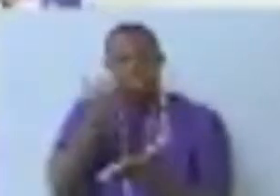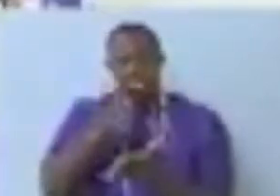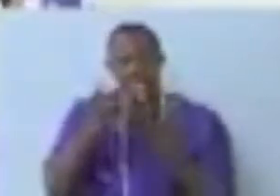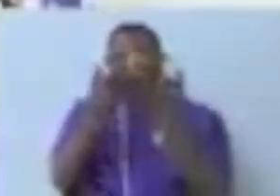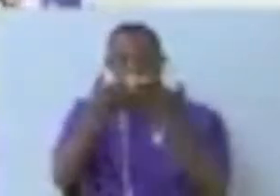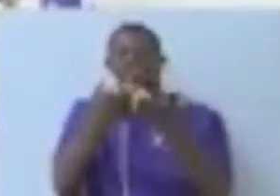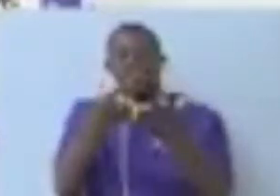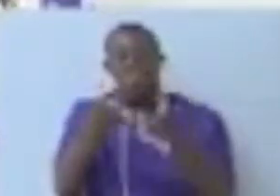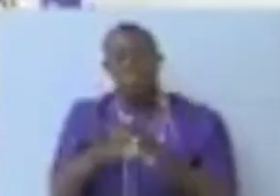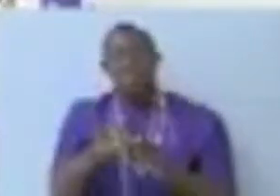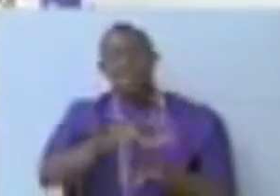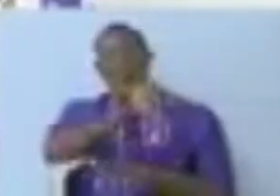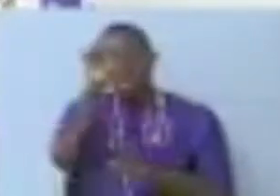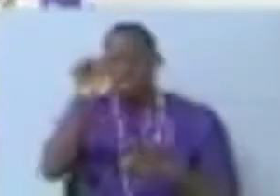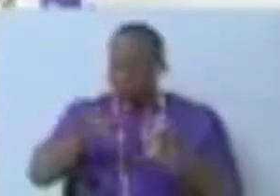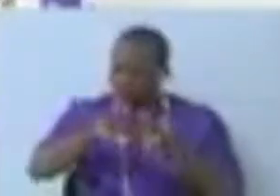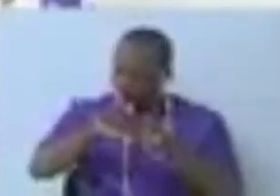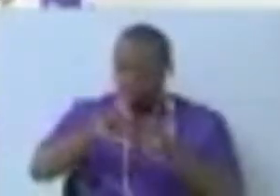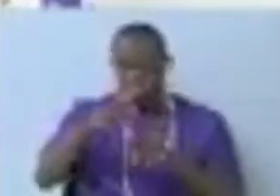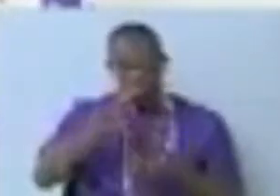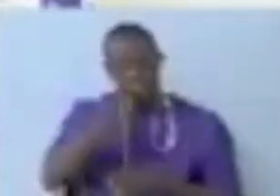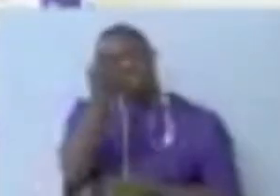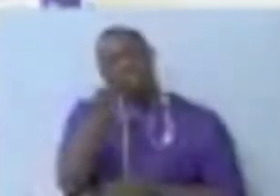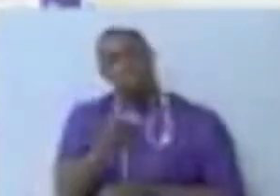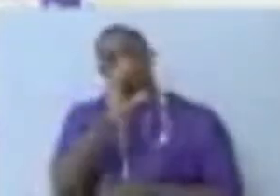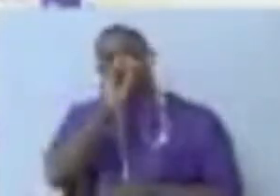I can only speak about what I know. I